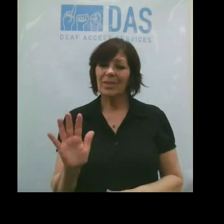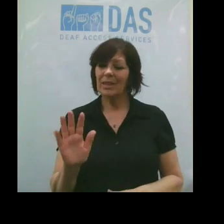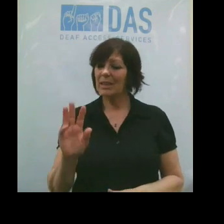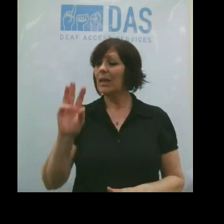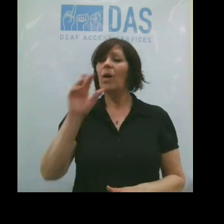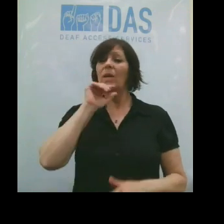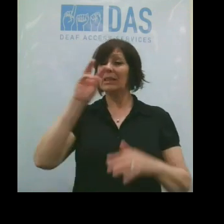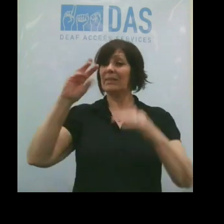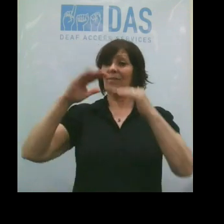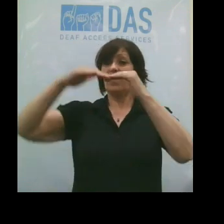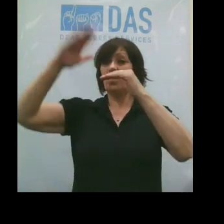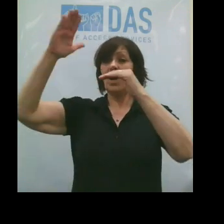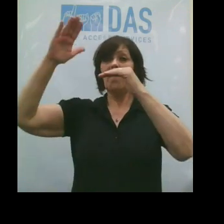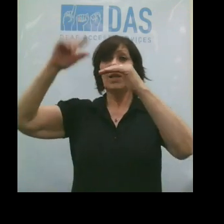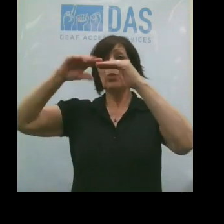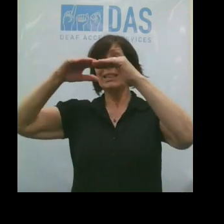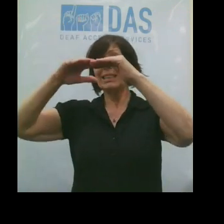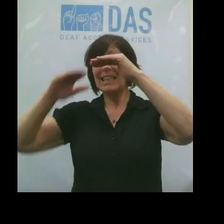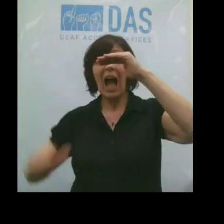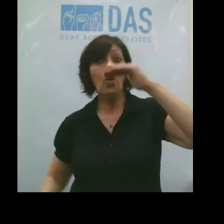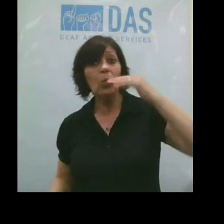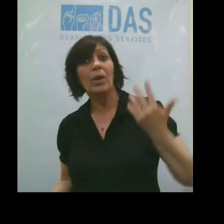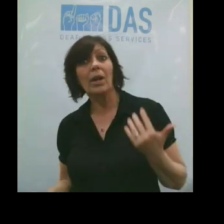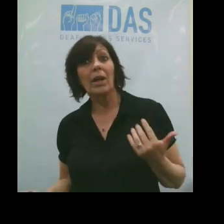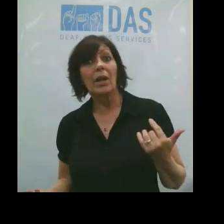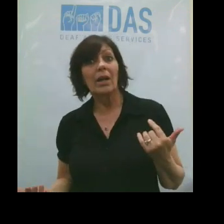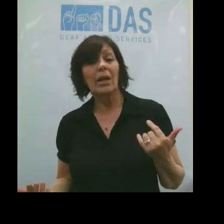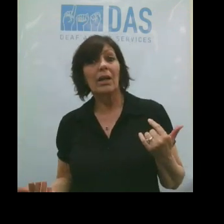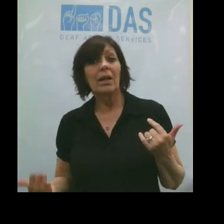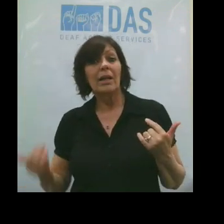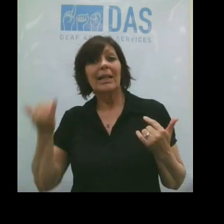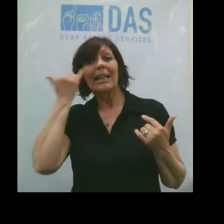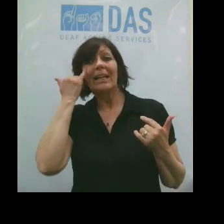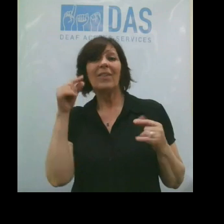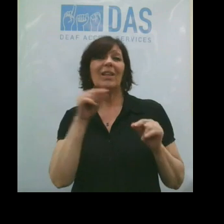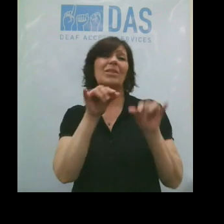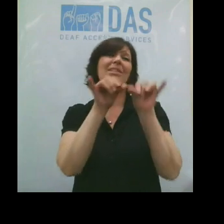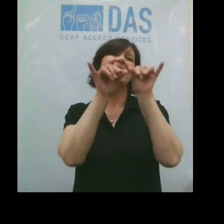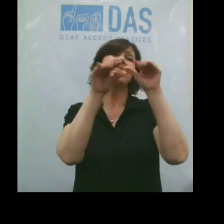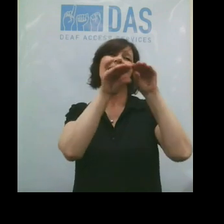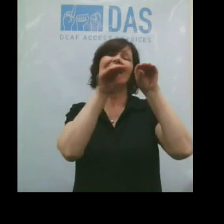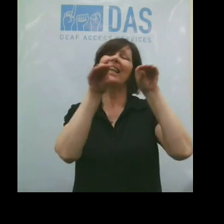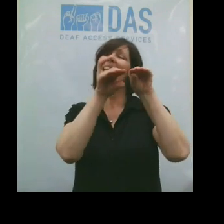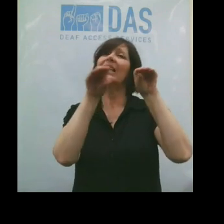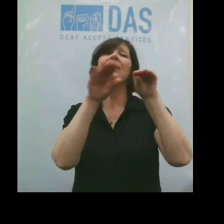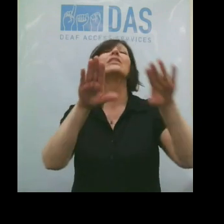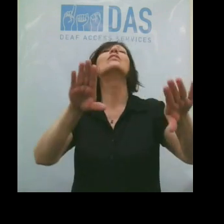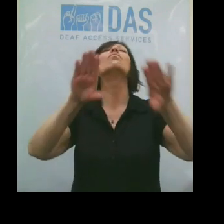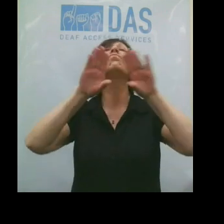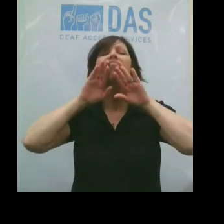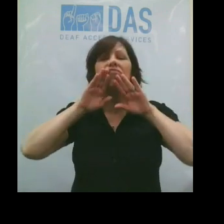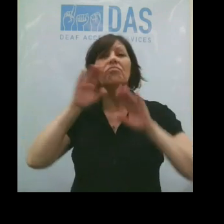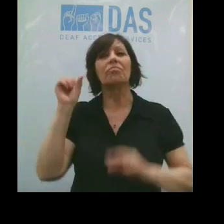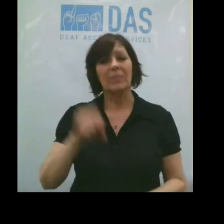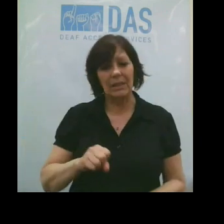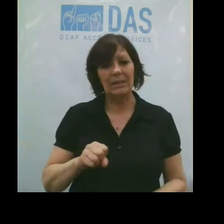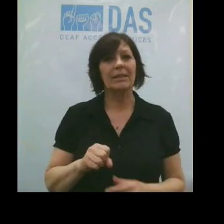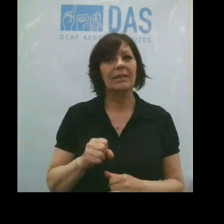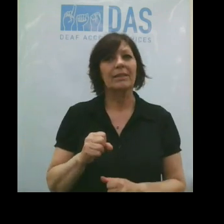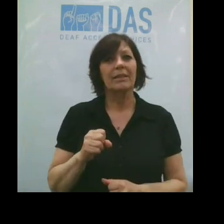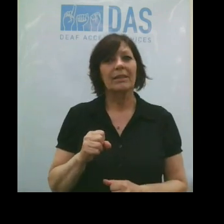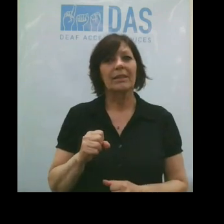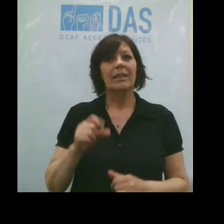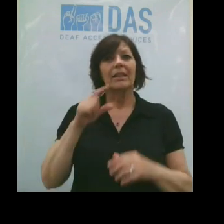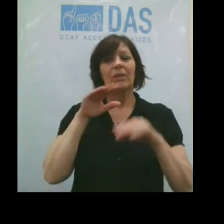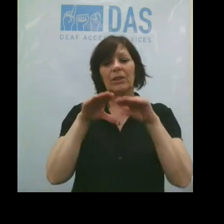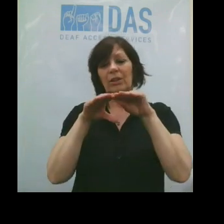and above category, we actually would have gone down even more if the other 2 had just stayed the same, because there was a drop